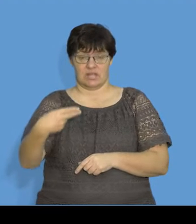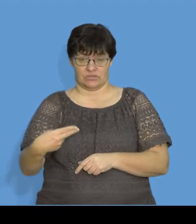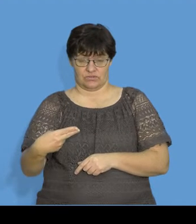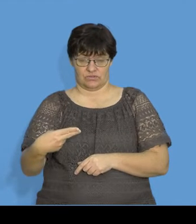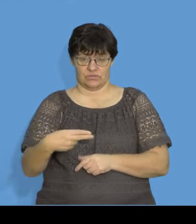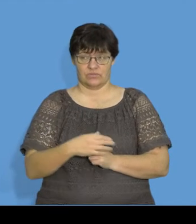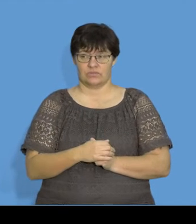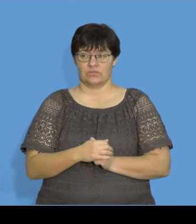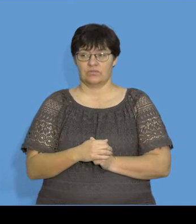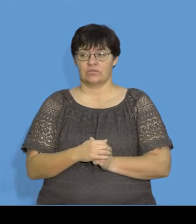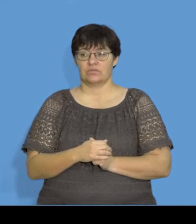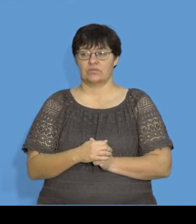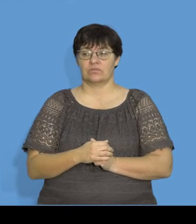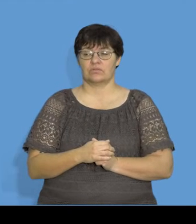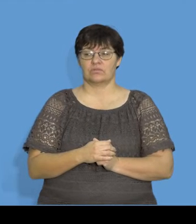mgh